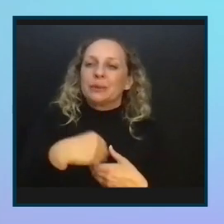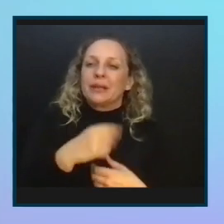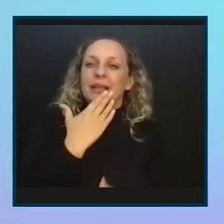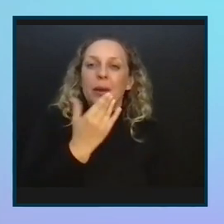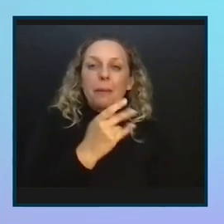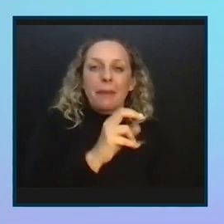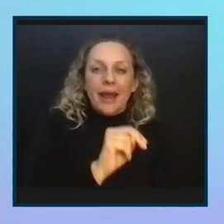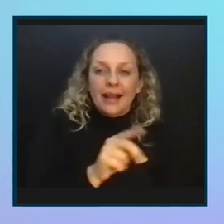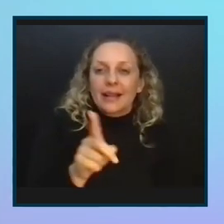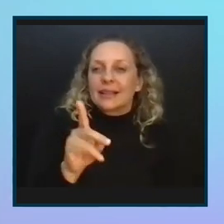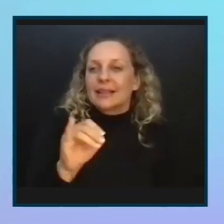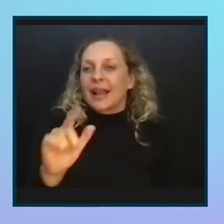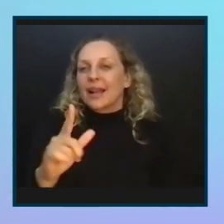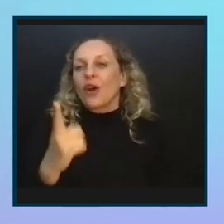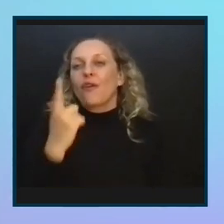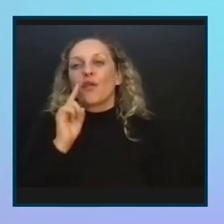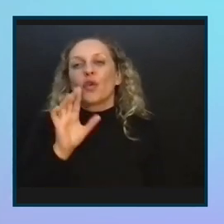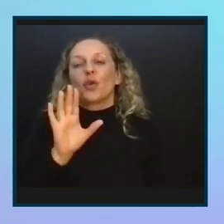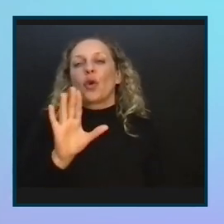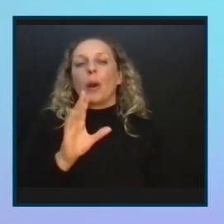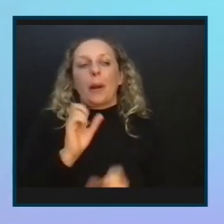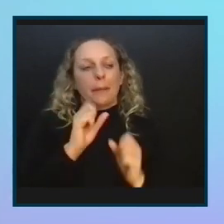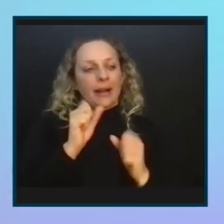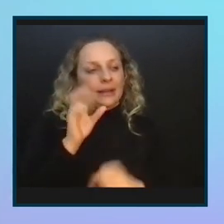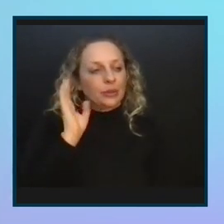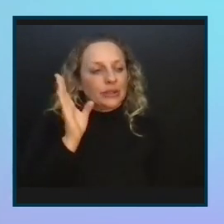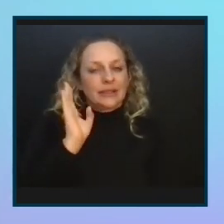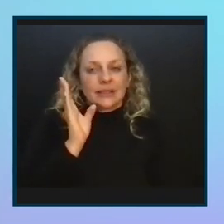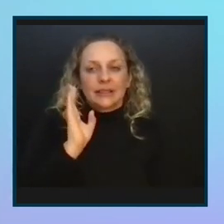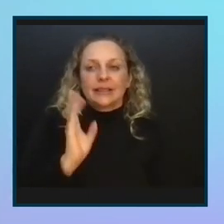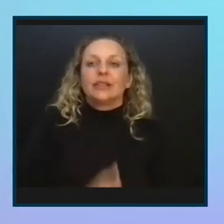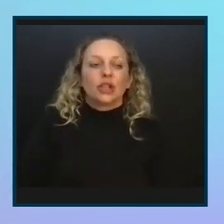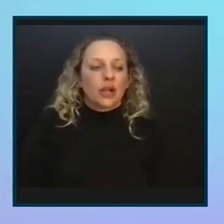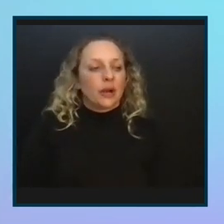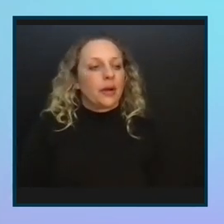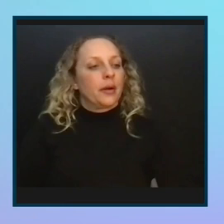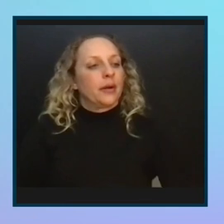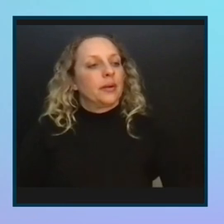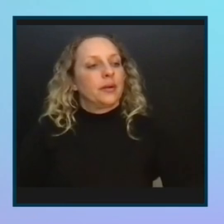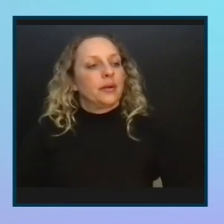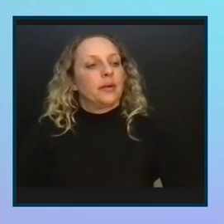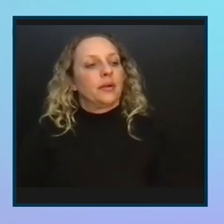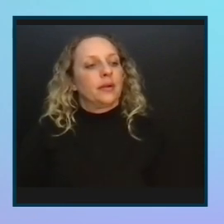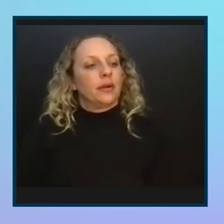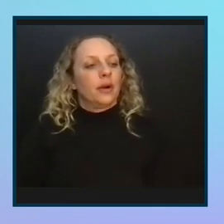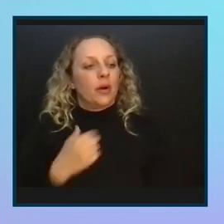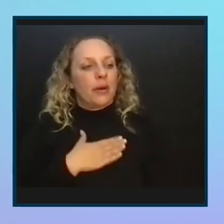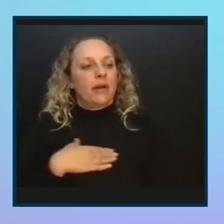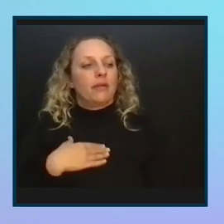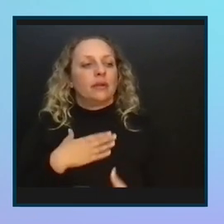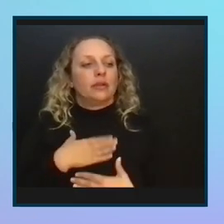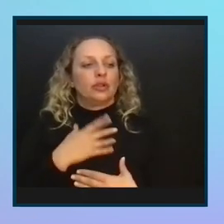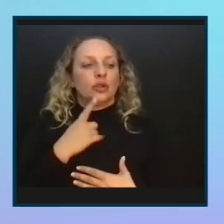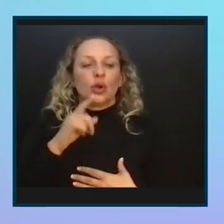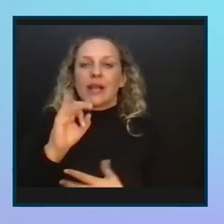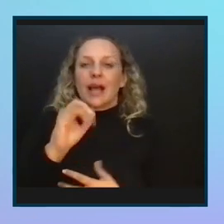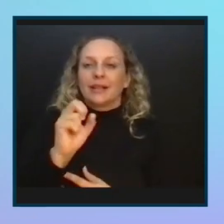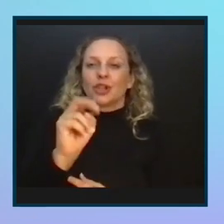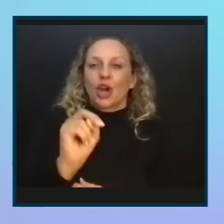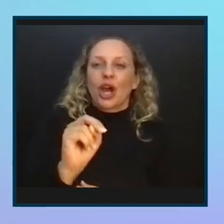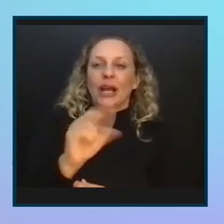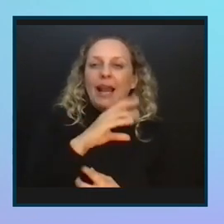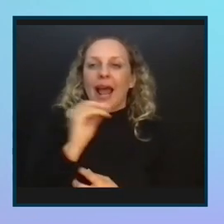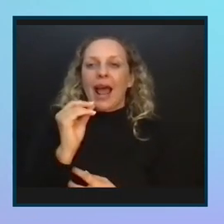Meghan. Thank you, Daniel, for your amazing presentation. I hope everybody enjoys the rest of their AxCon